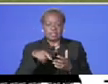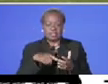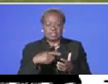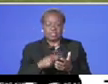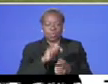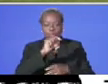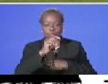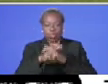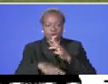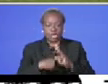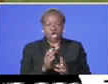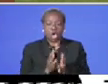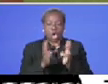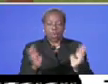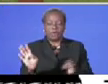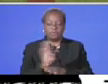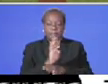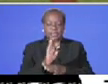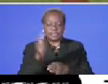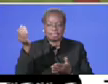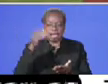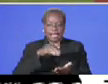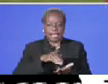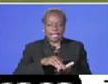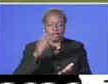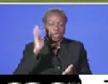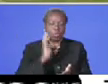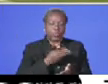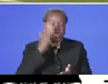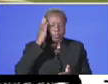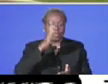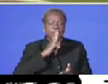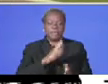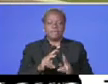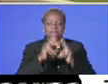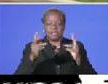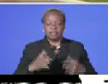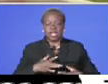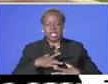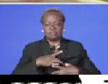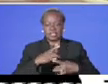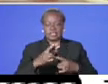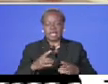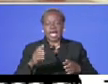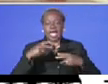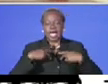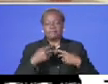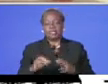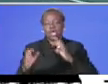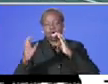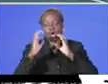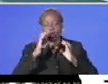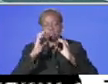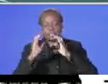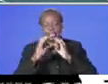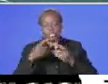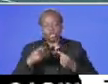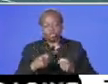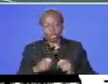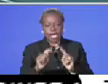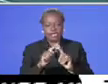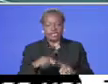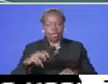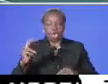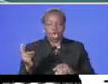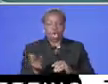once the world opens for business again, we would be very, very interested to having conversation of trying to